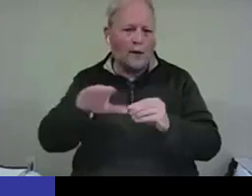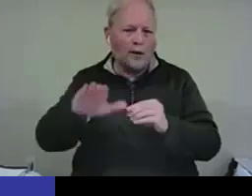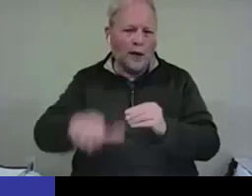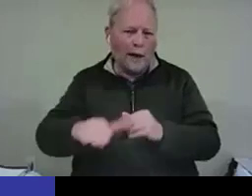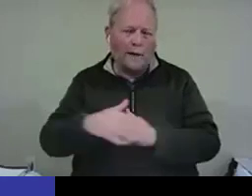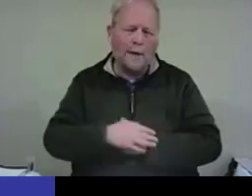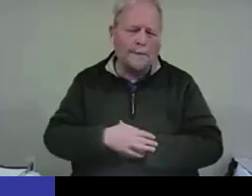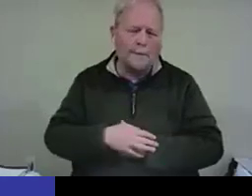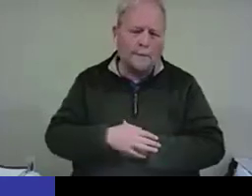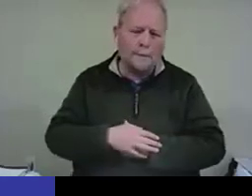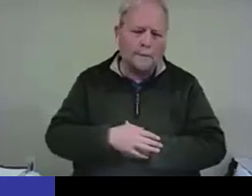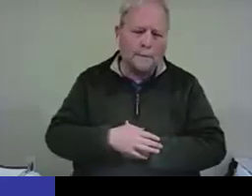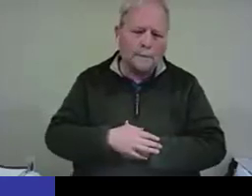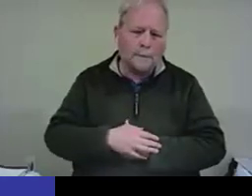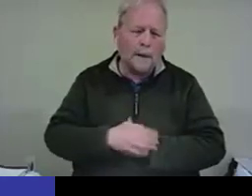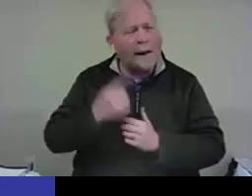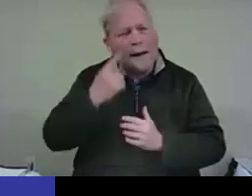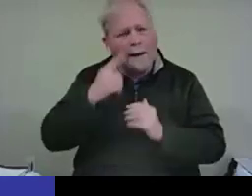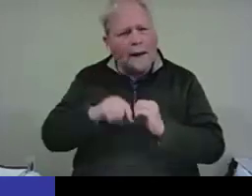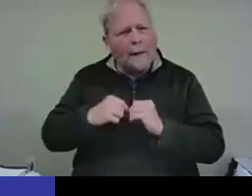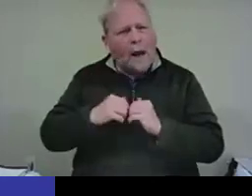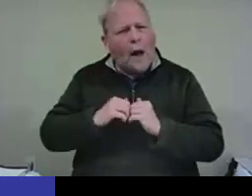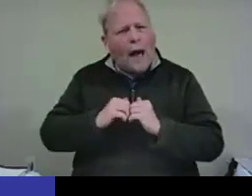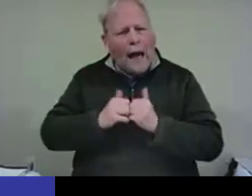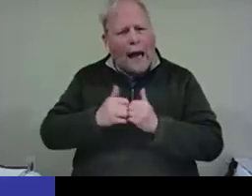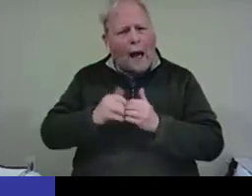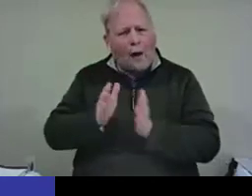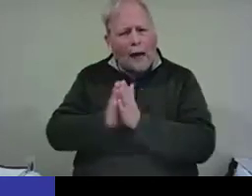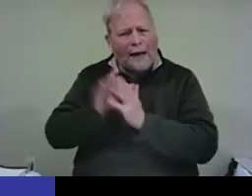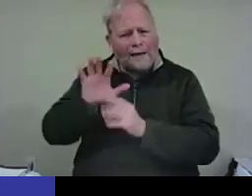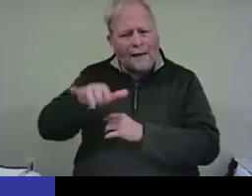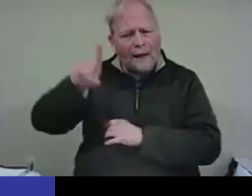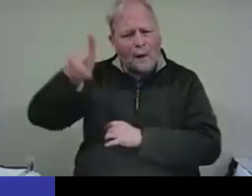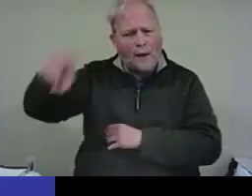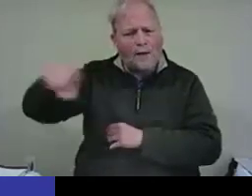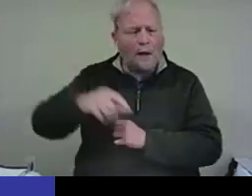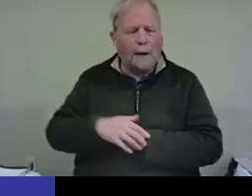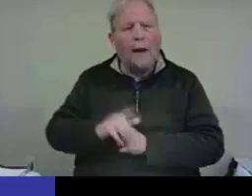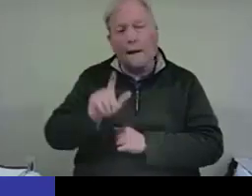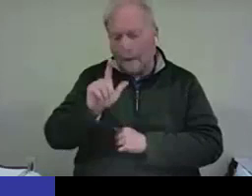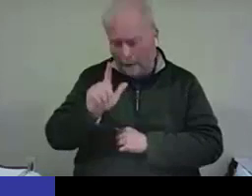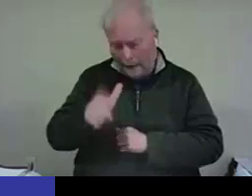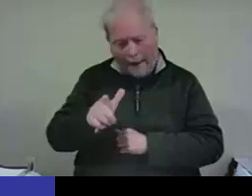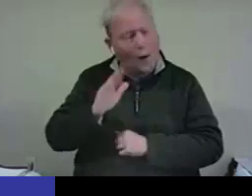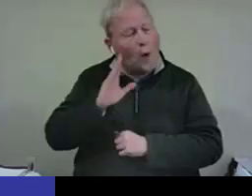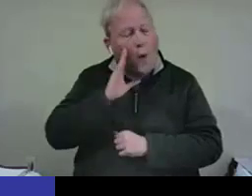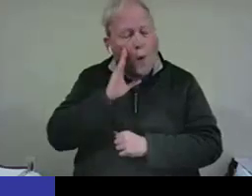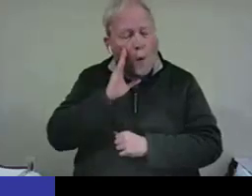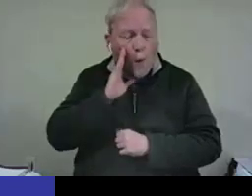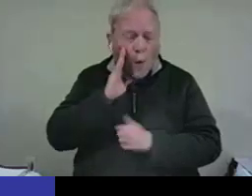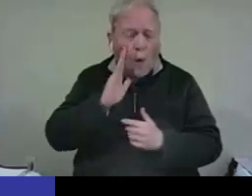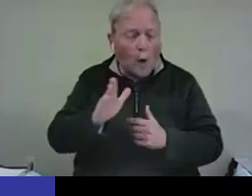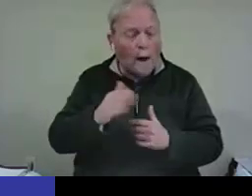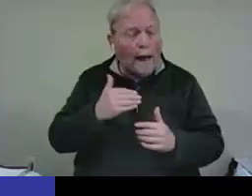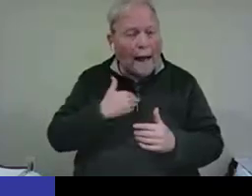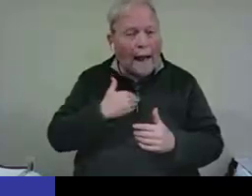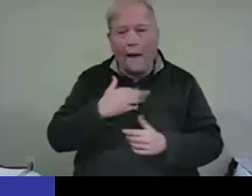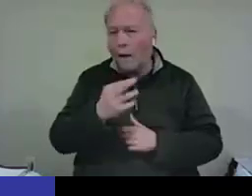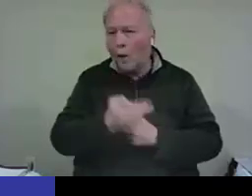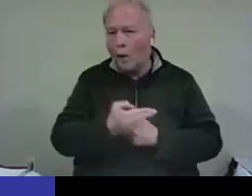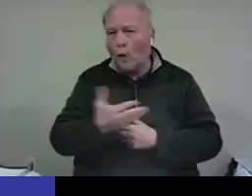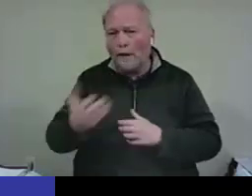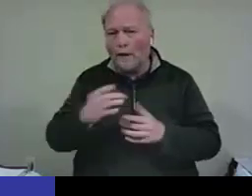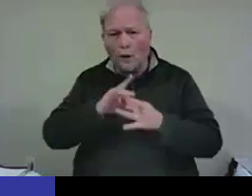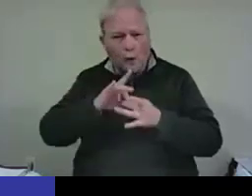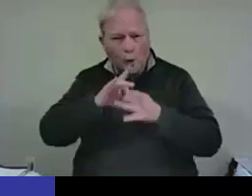some resources we're going to share in a couple of slides regarding culturally responsive interviewing that are going to be